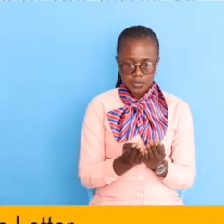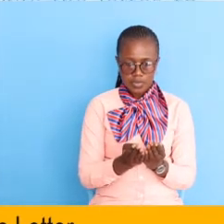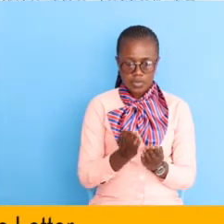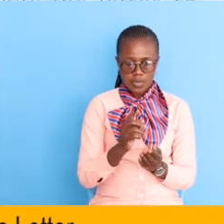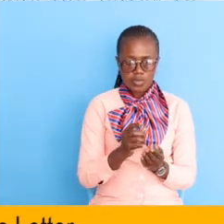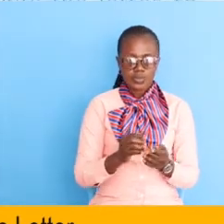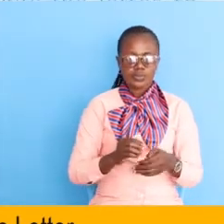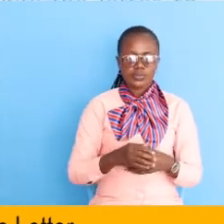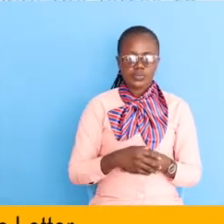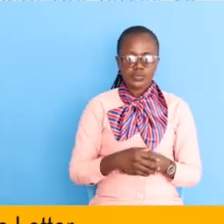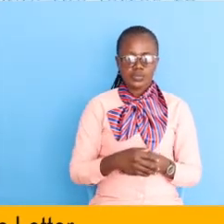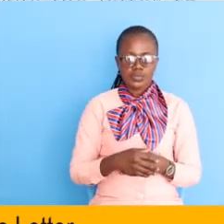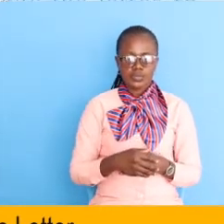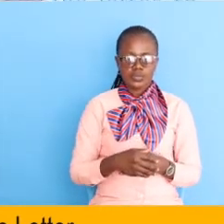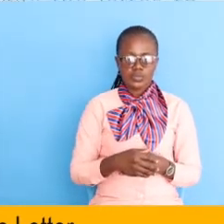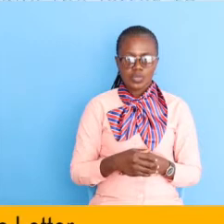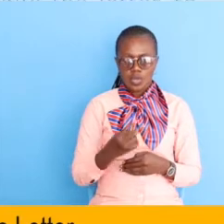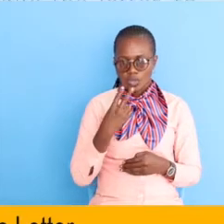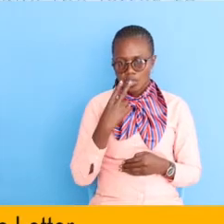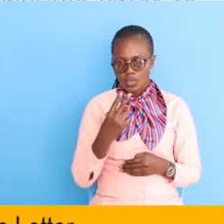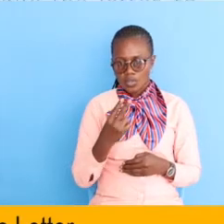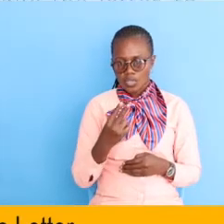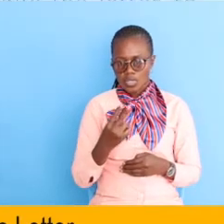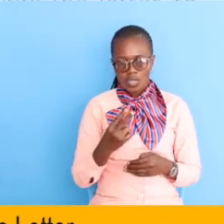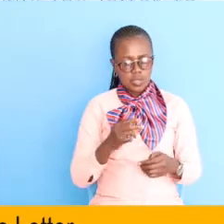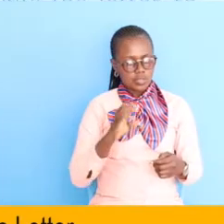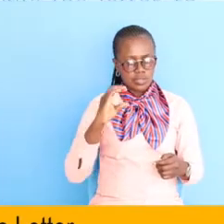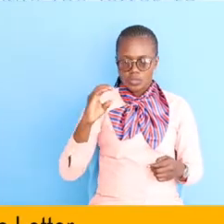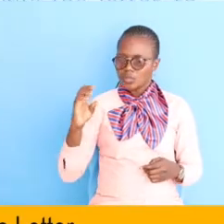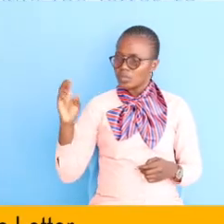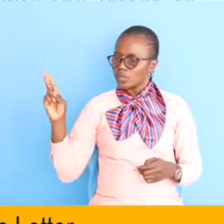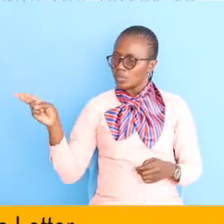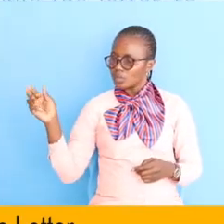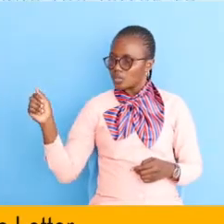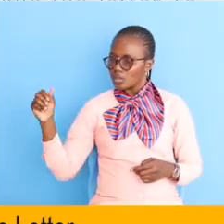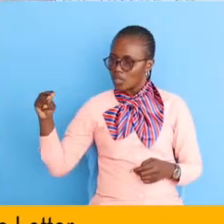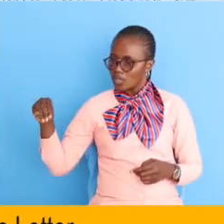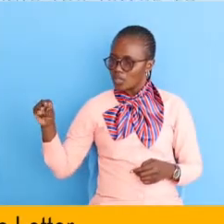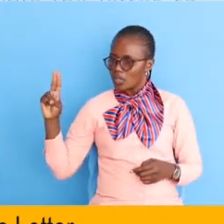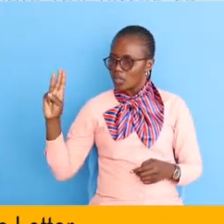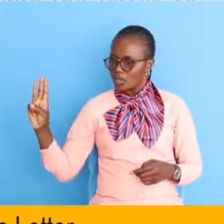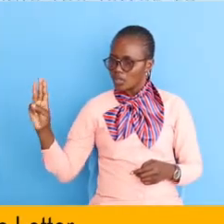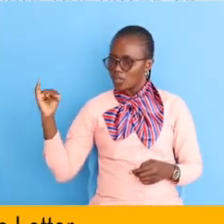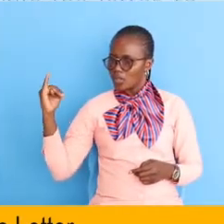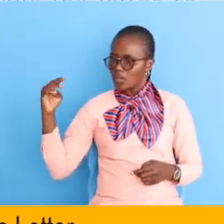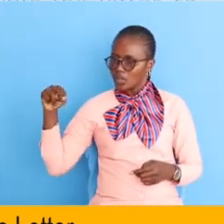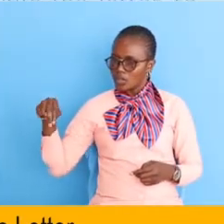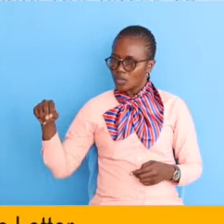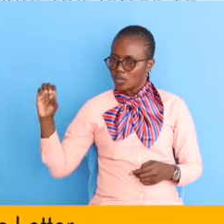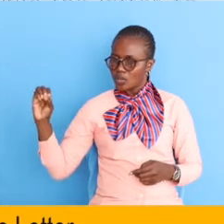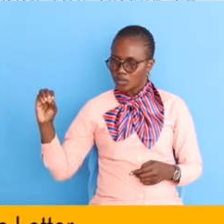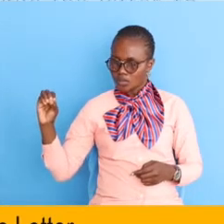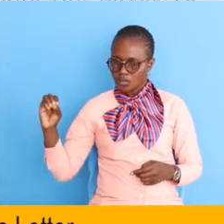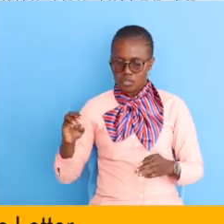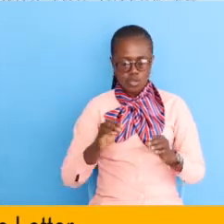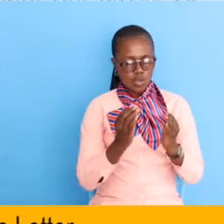Morogoro. You received stationaries from Chamwino Bookshop. The received items do not